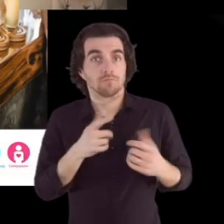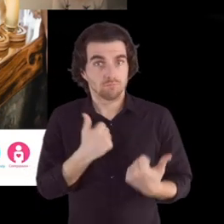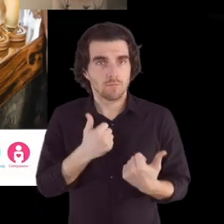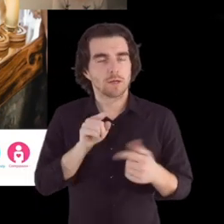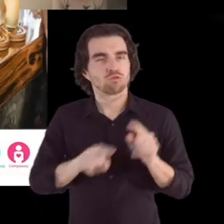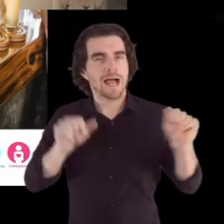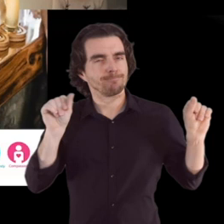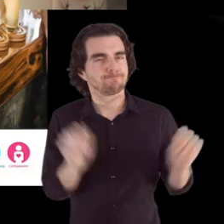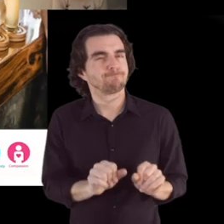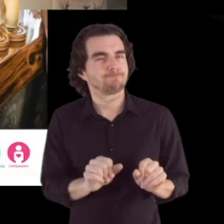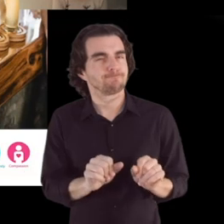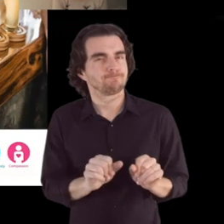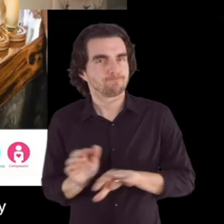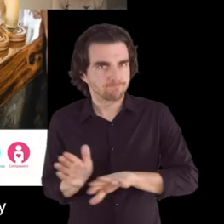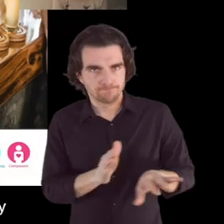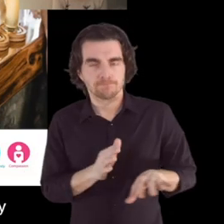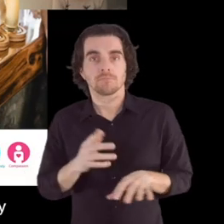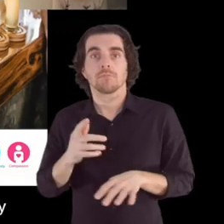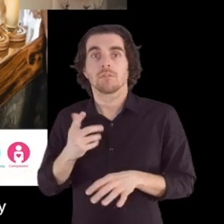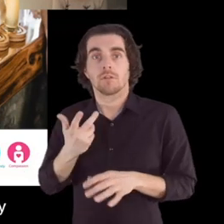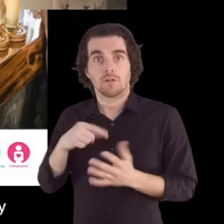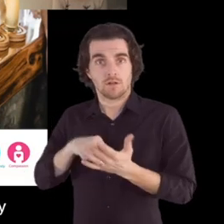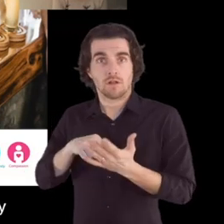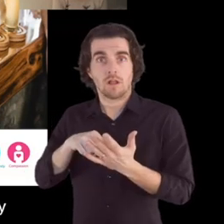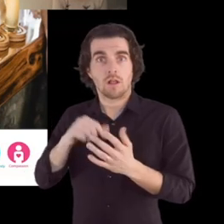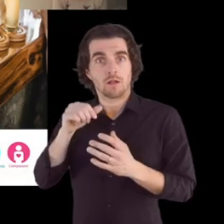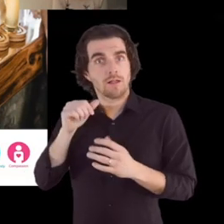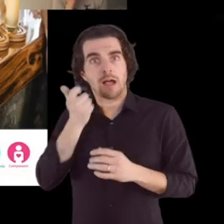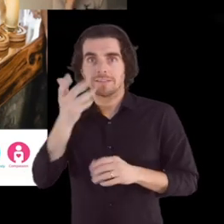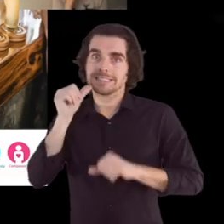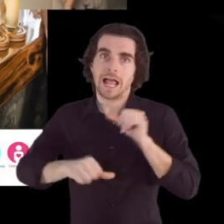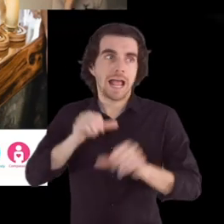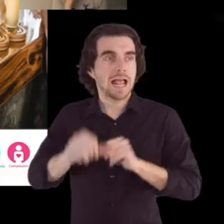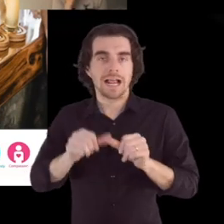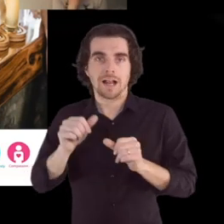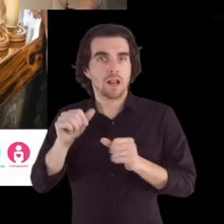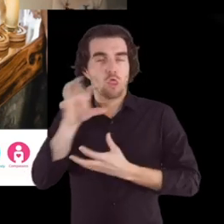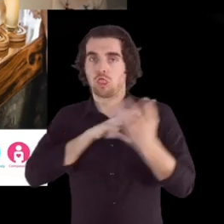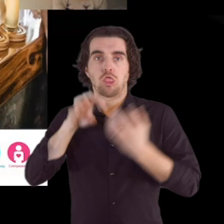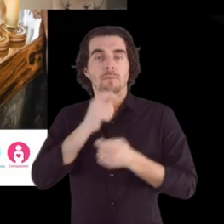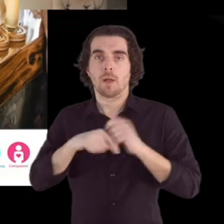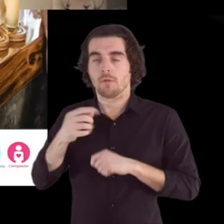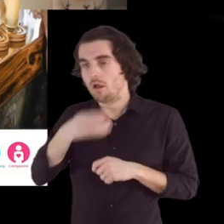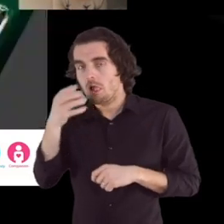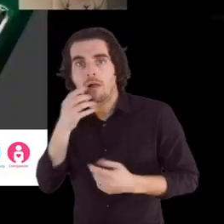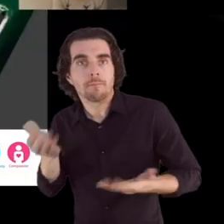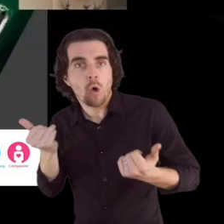So just to try and limit that. Again, a loss of structure to your day or increasing your alcohol and substance